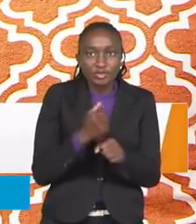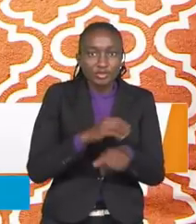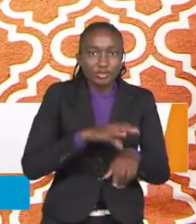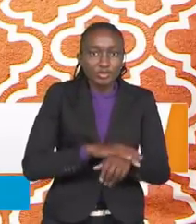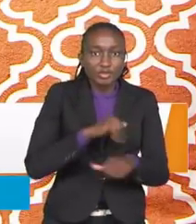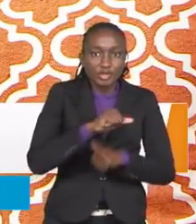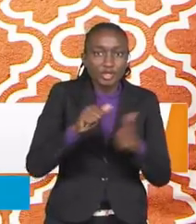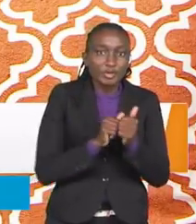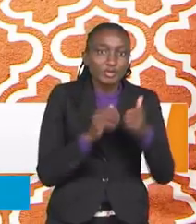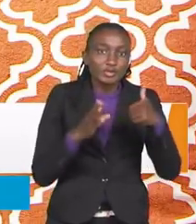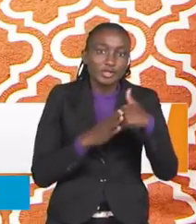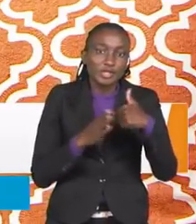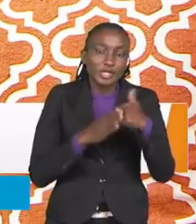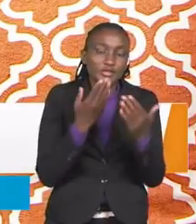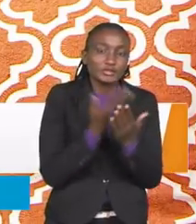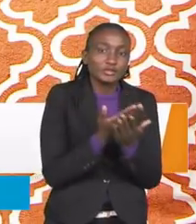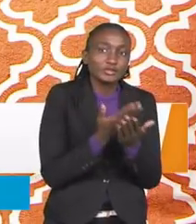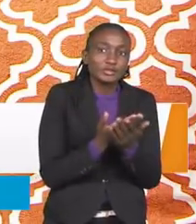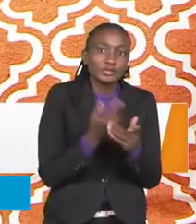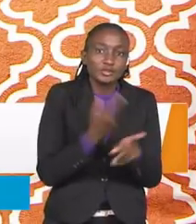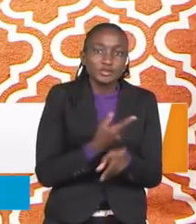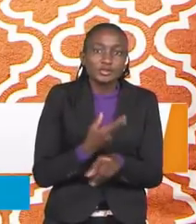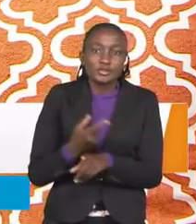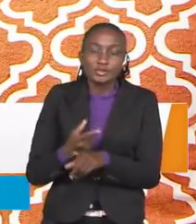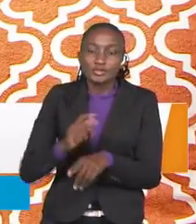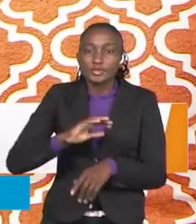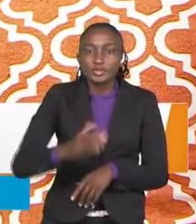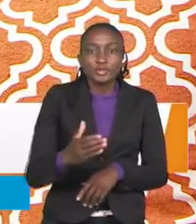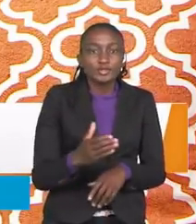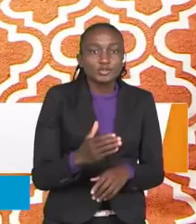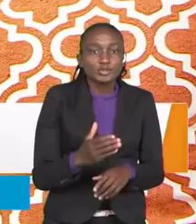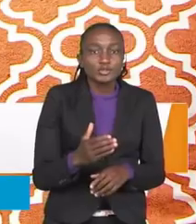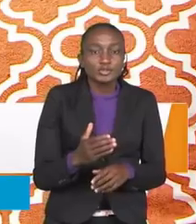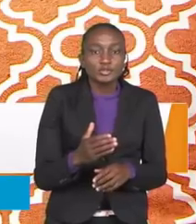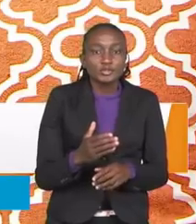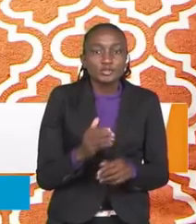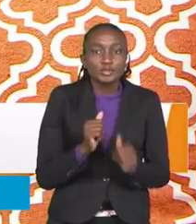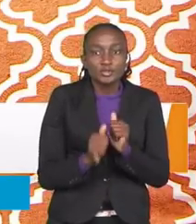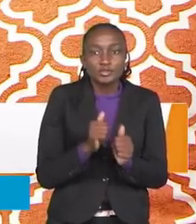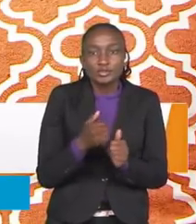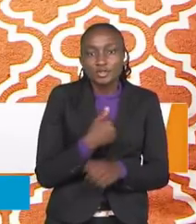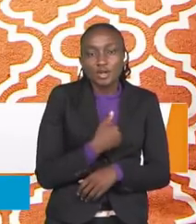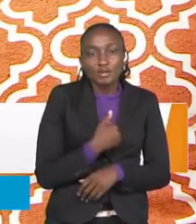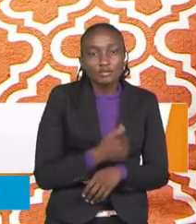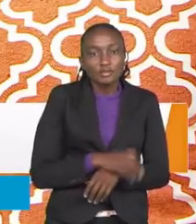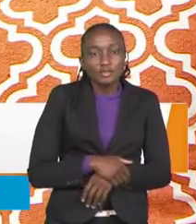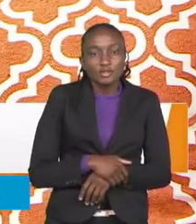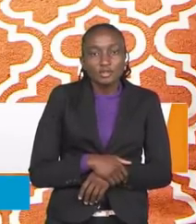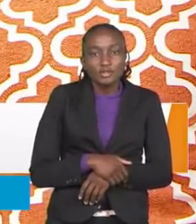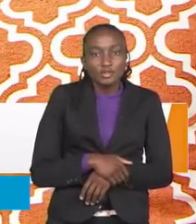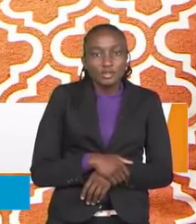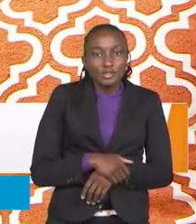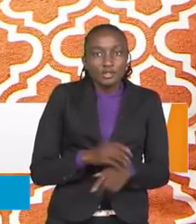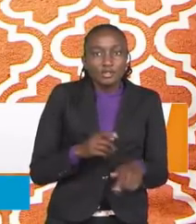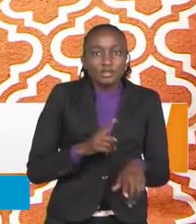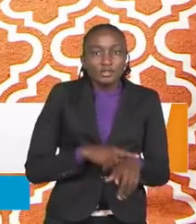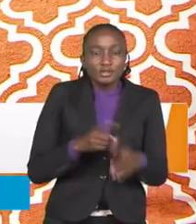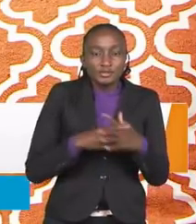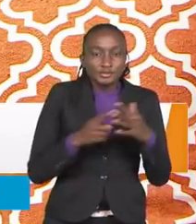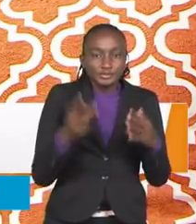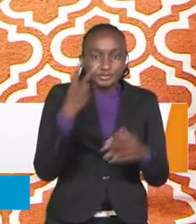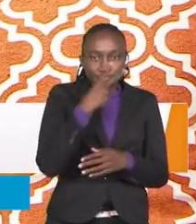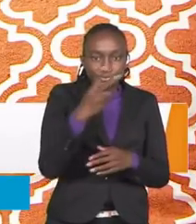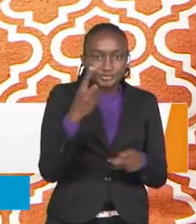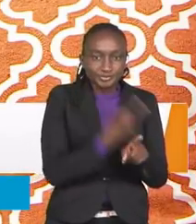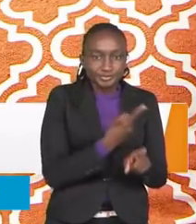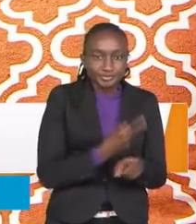about nine of them from the different area programs that, that we ran. And when we started to look at the